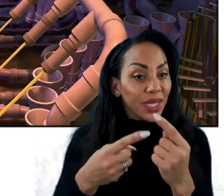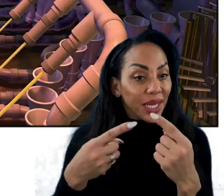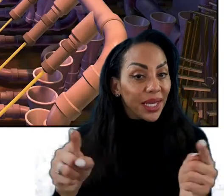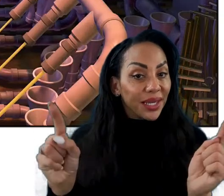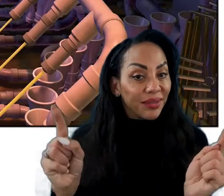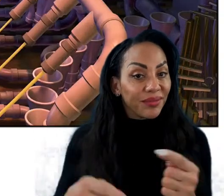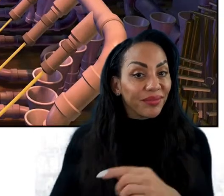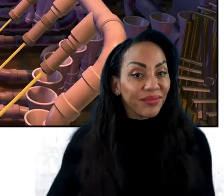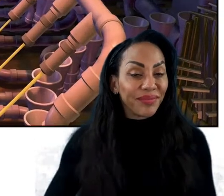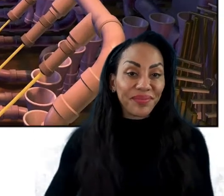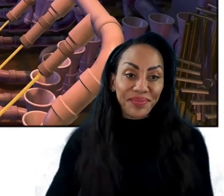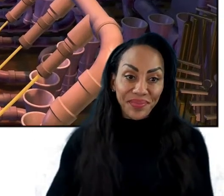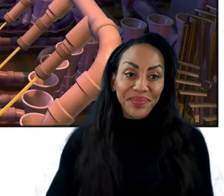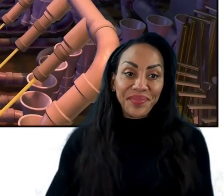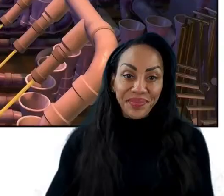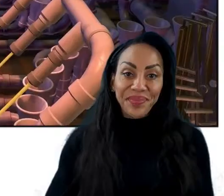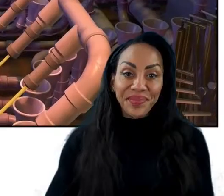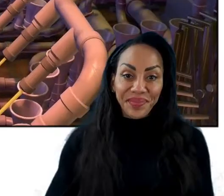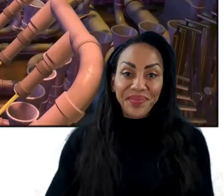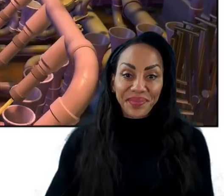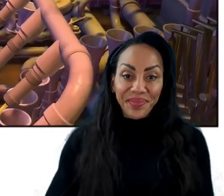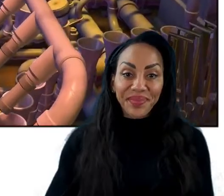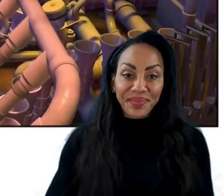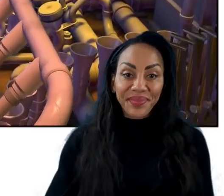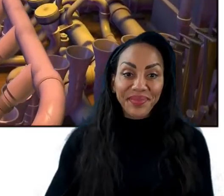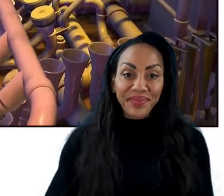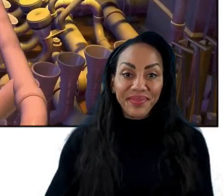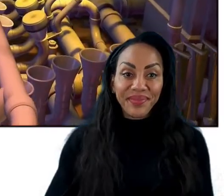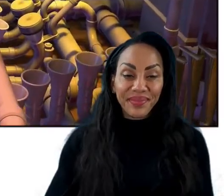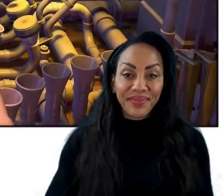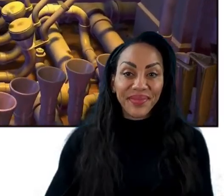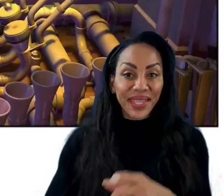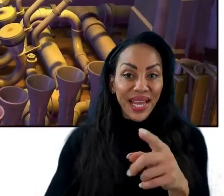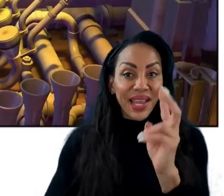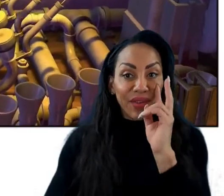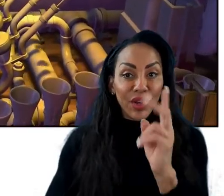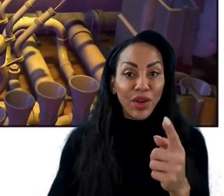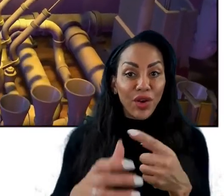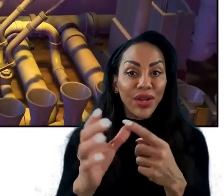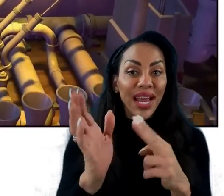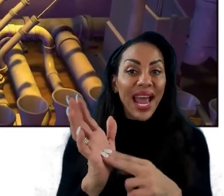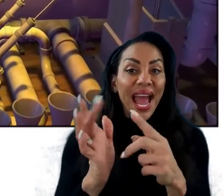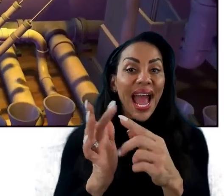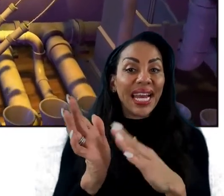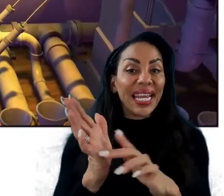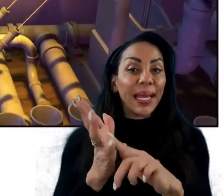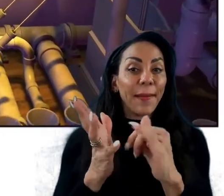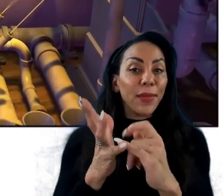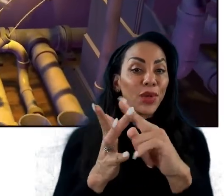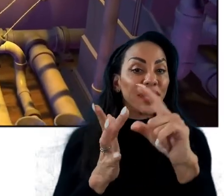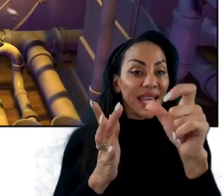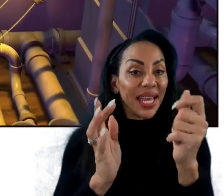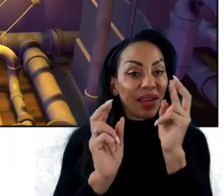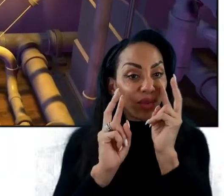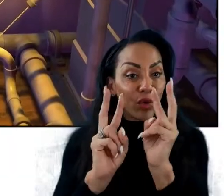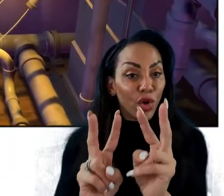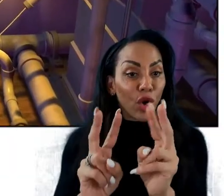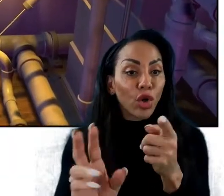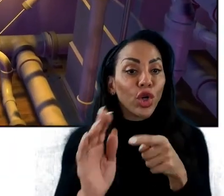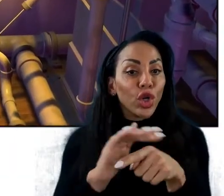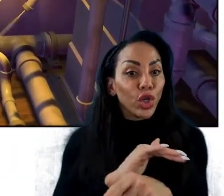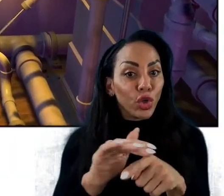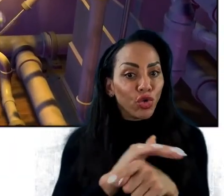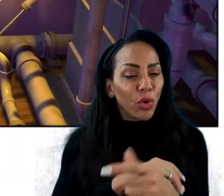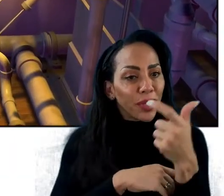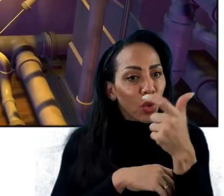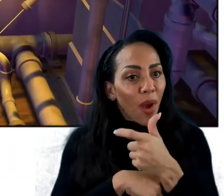music. And yeah, if you can ever grab animusic on DVD or it's obviously on YouTube now, it's really fun to watch. And